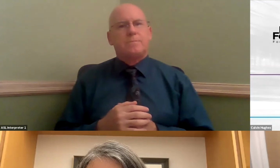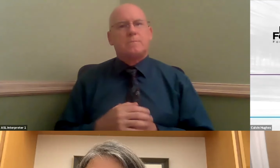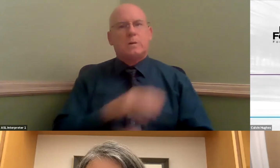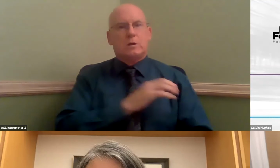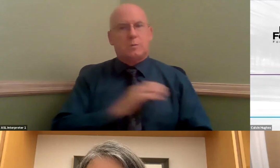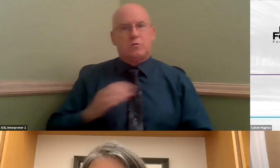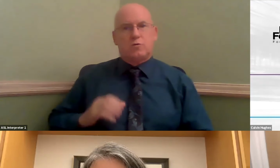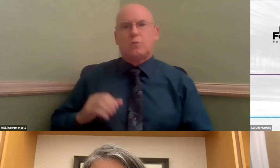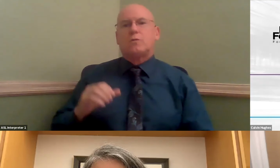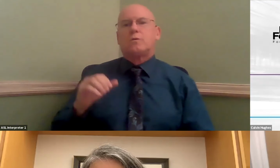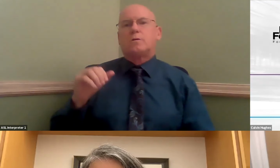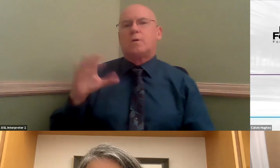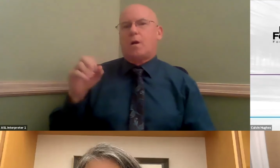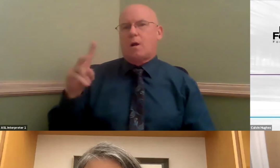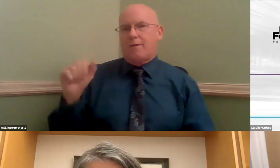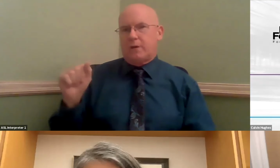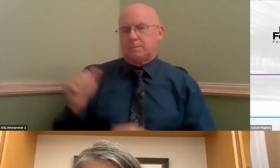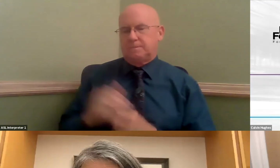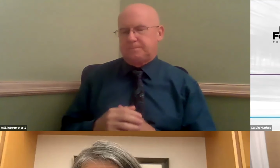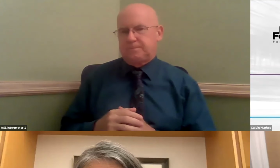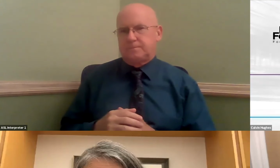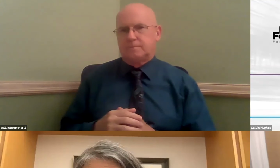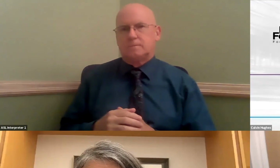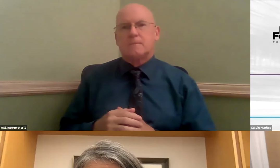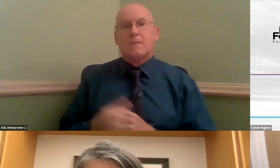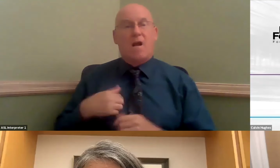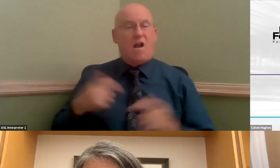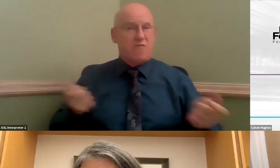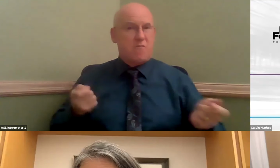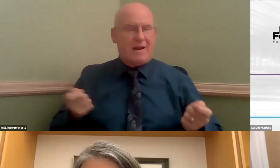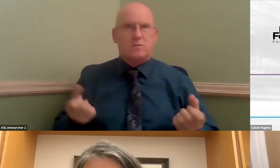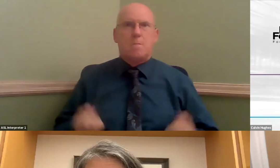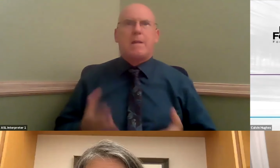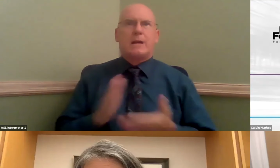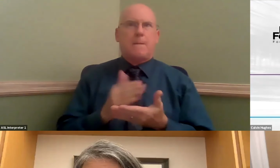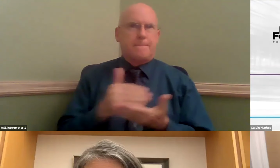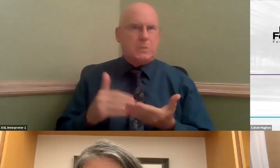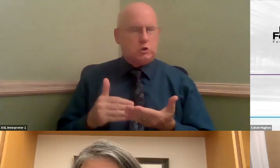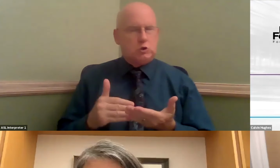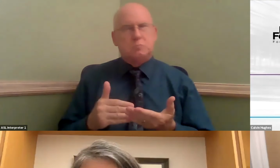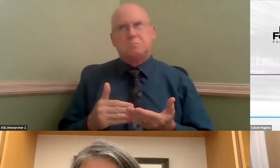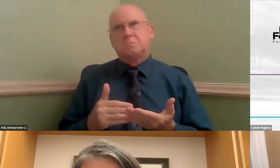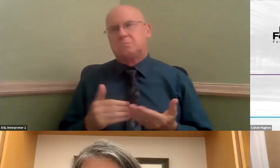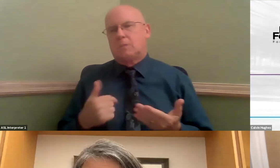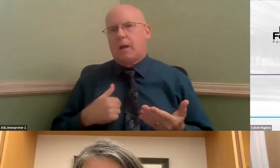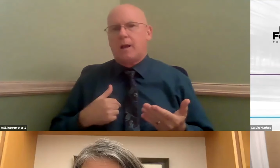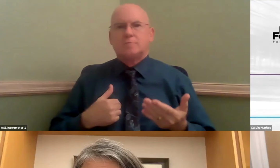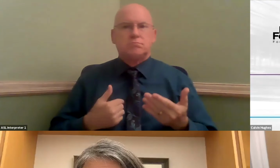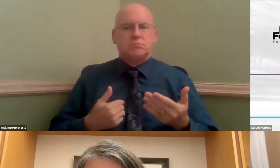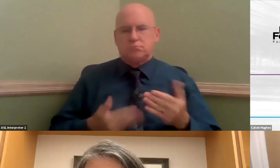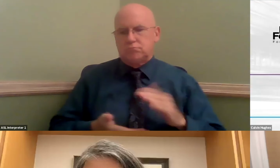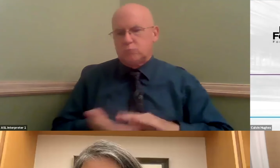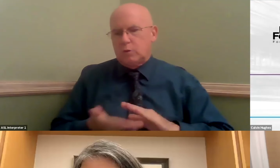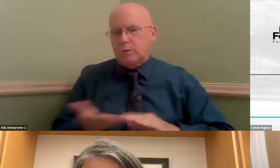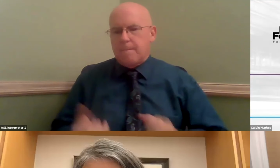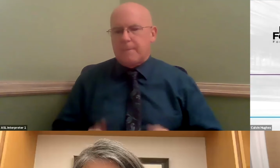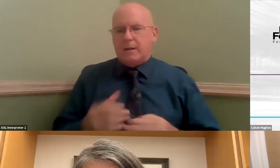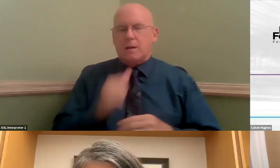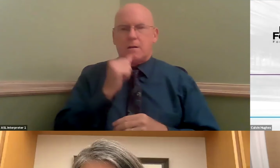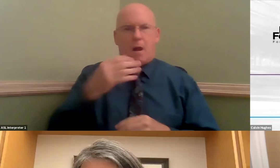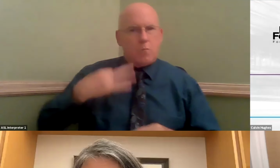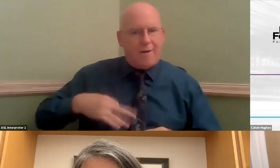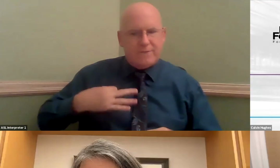yes. So I've managed many budgets. I run quite a few nonprofits and started